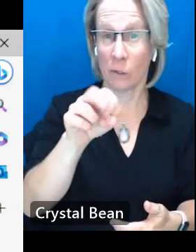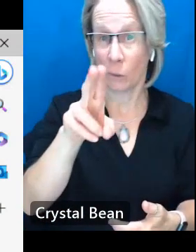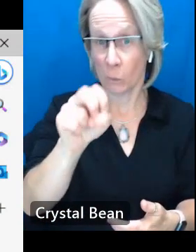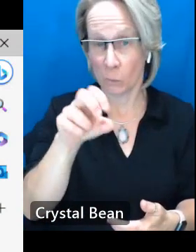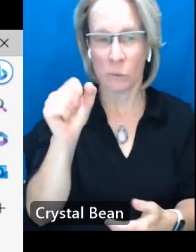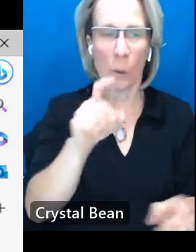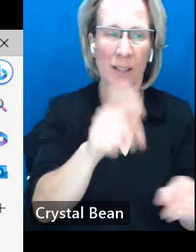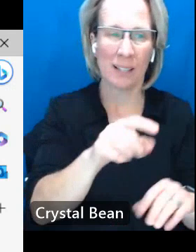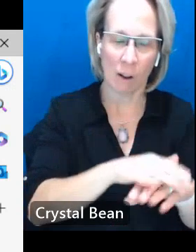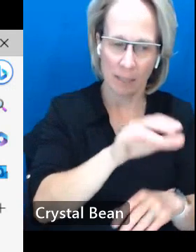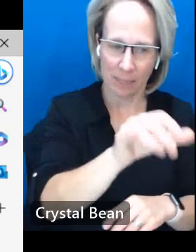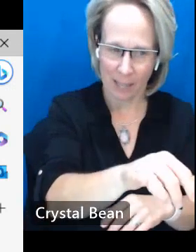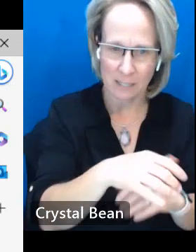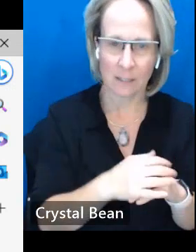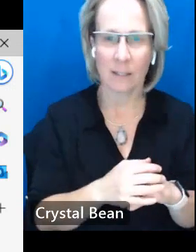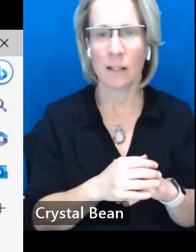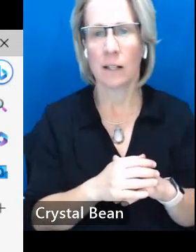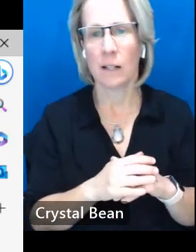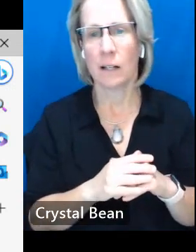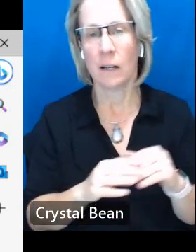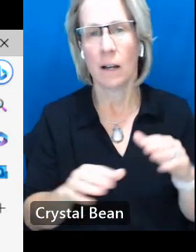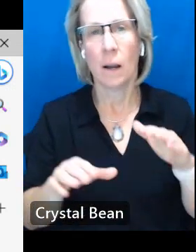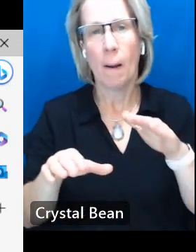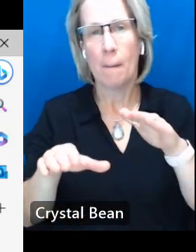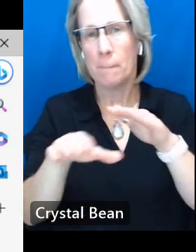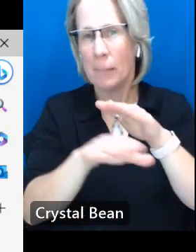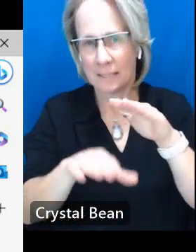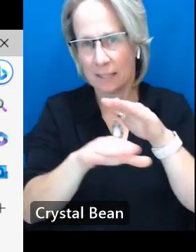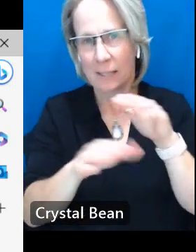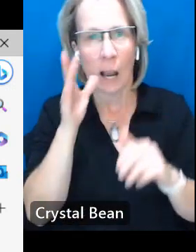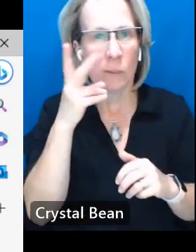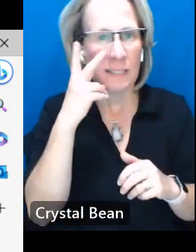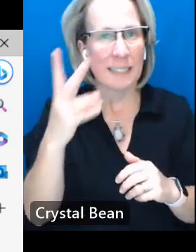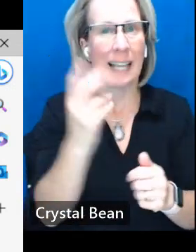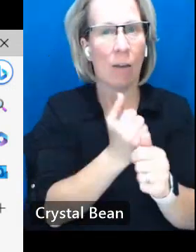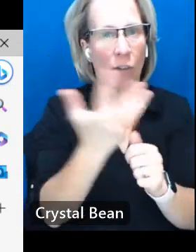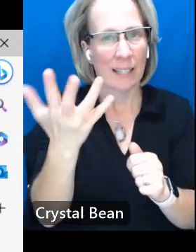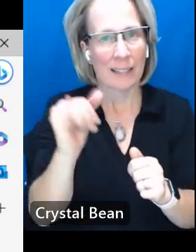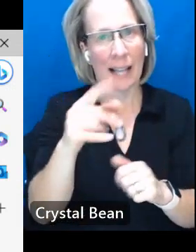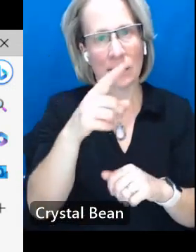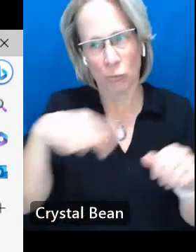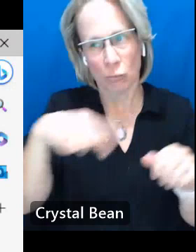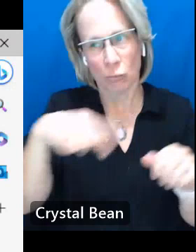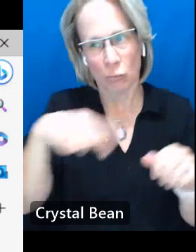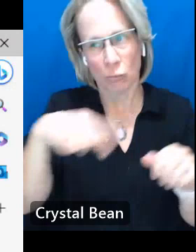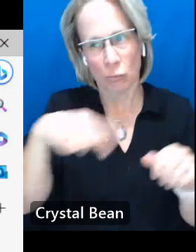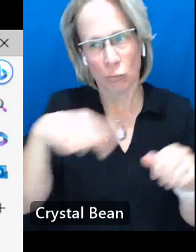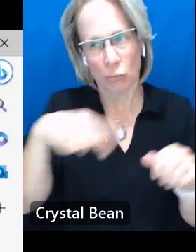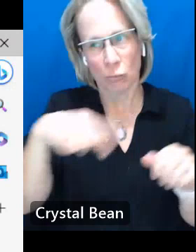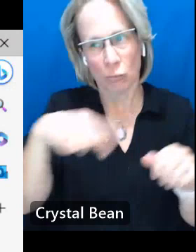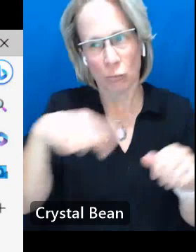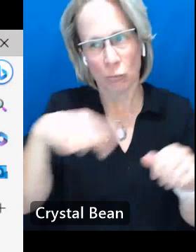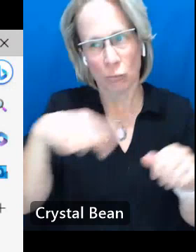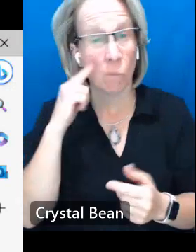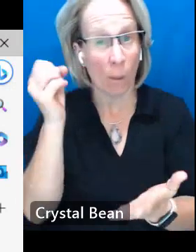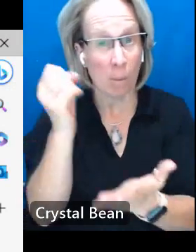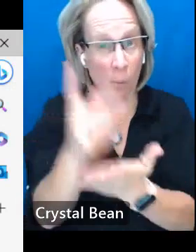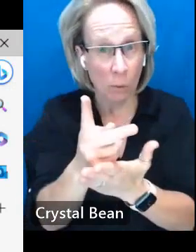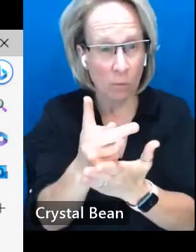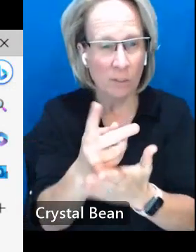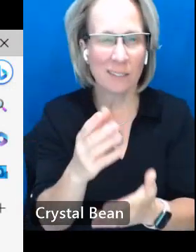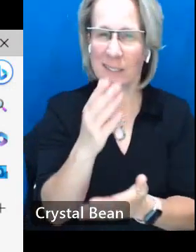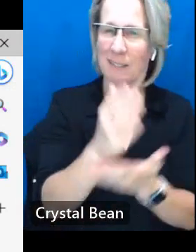basically I'll see everything that's been routed to DFA for approval. You can see we have some here dating from last year.